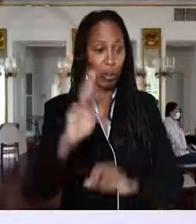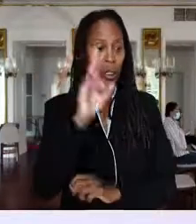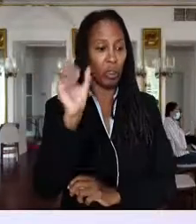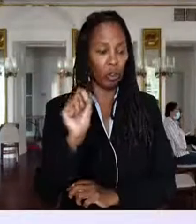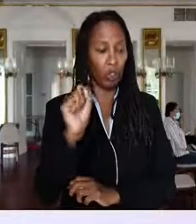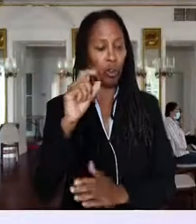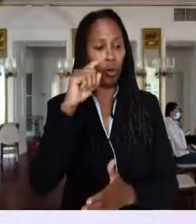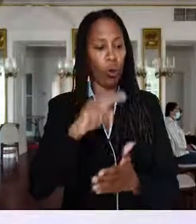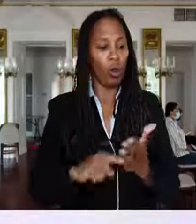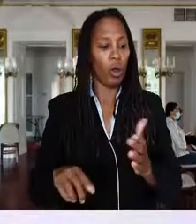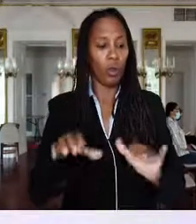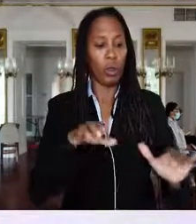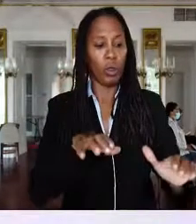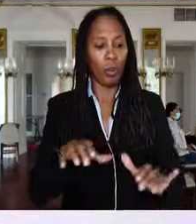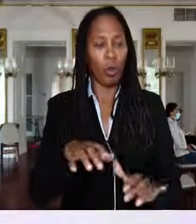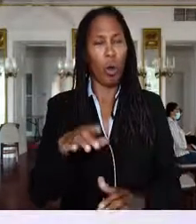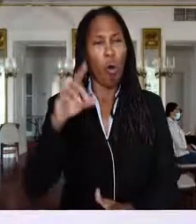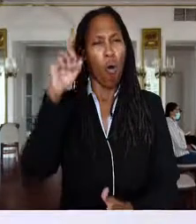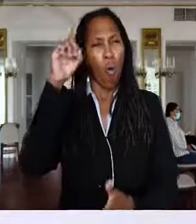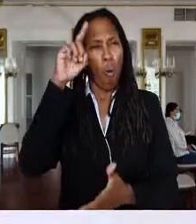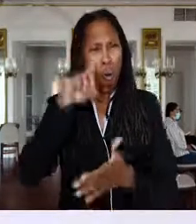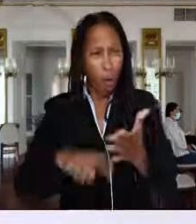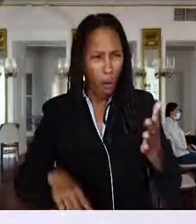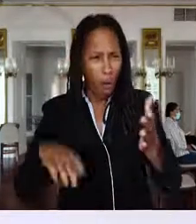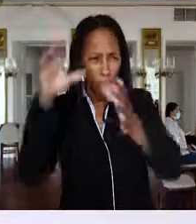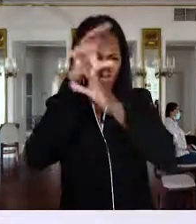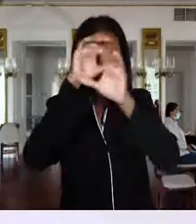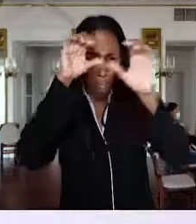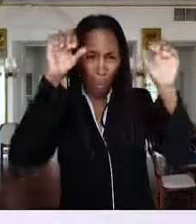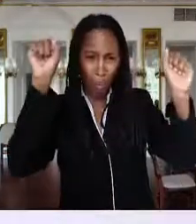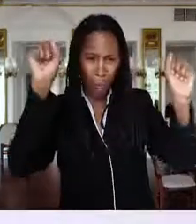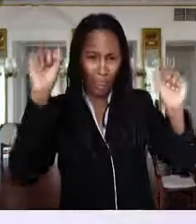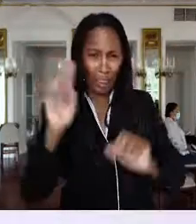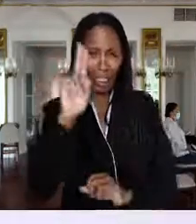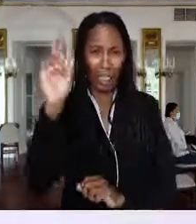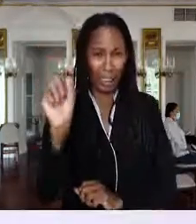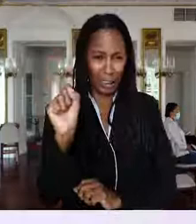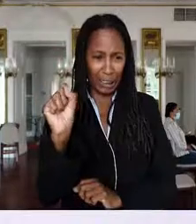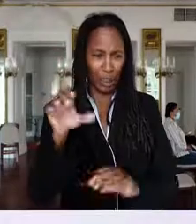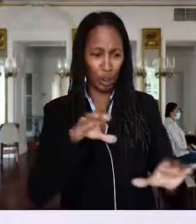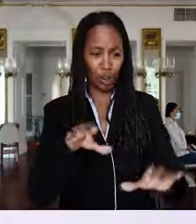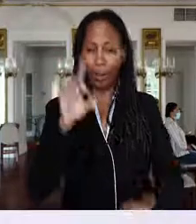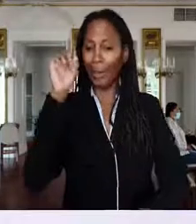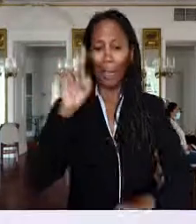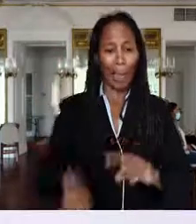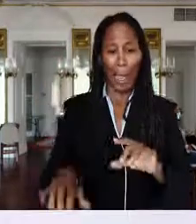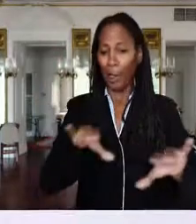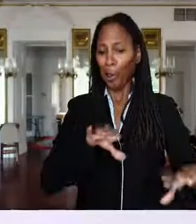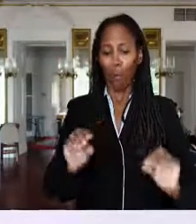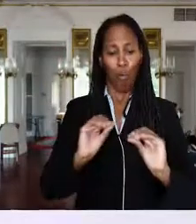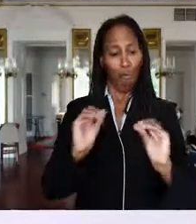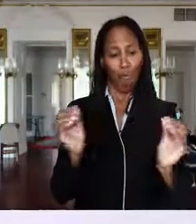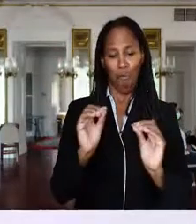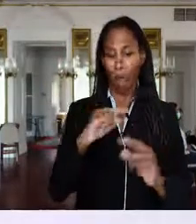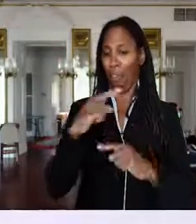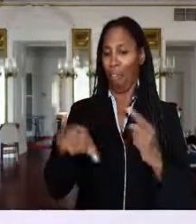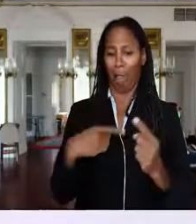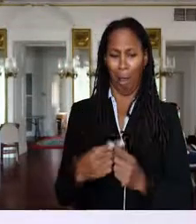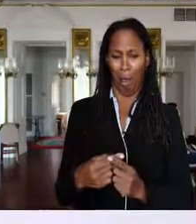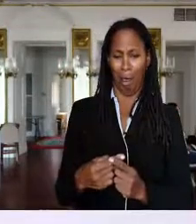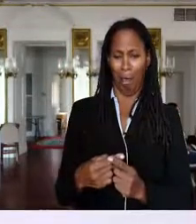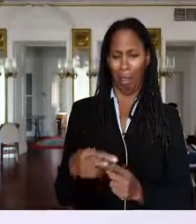being considered at this moment? What would the President of the United States do? He can't do a damn thing about the refinery being shut down because it's more than an